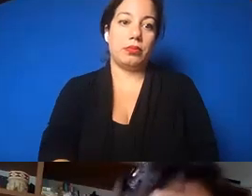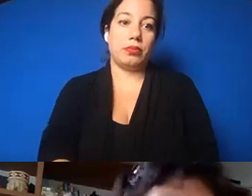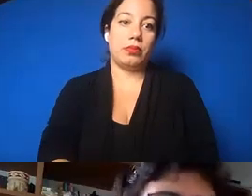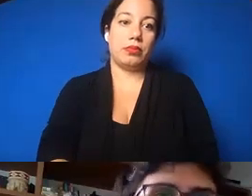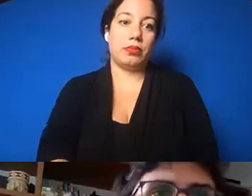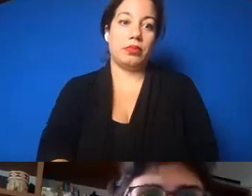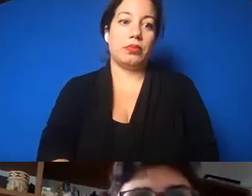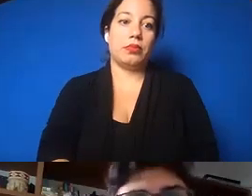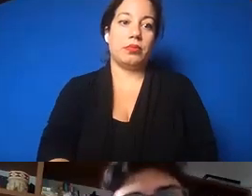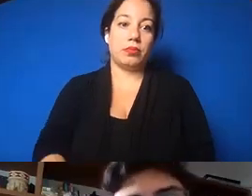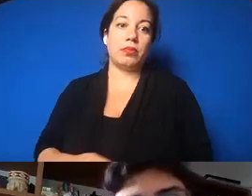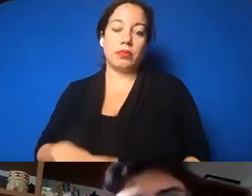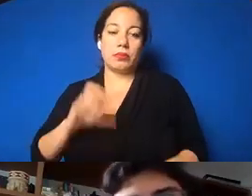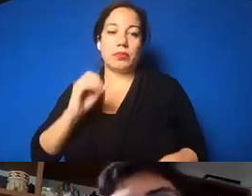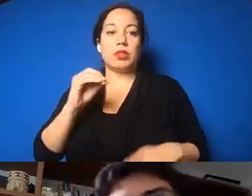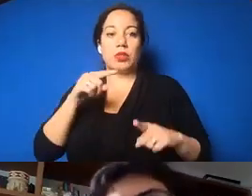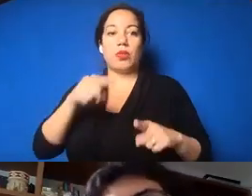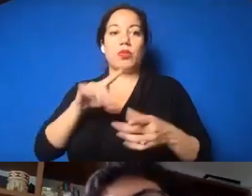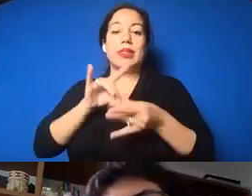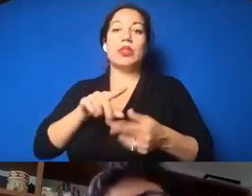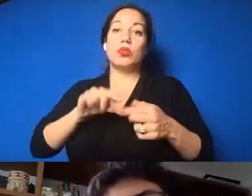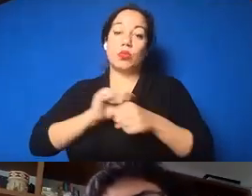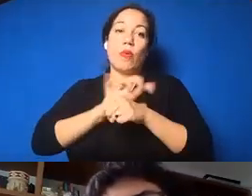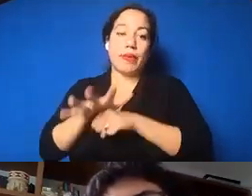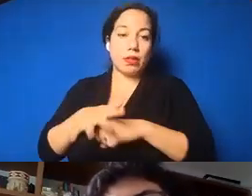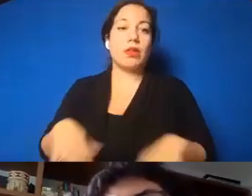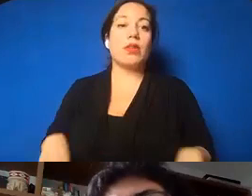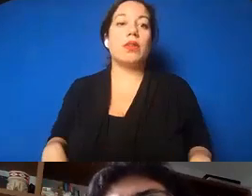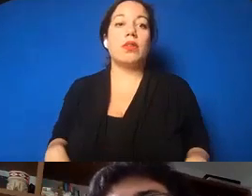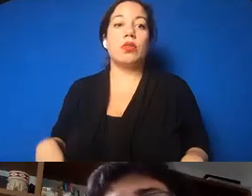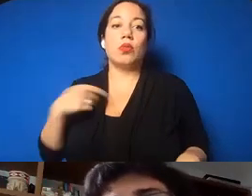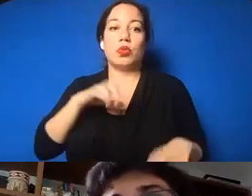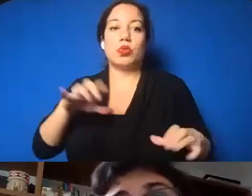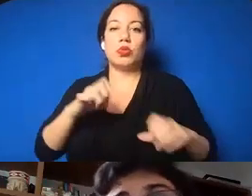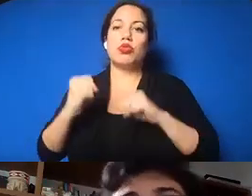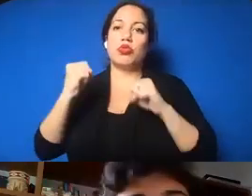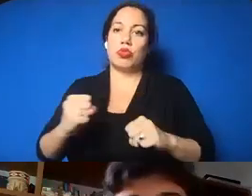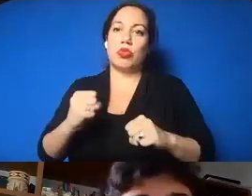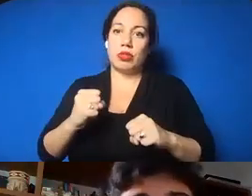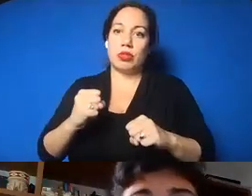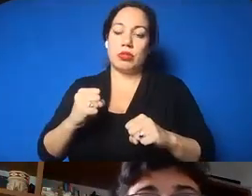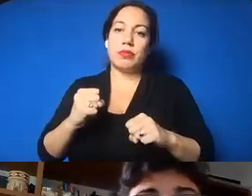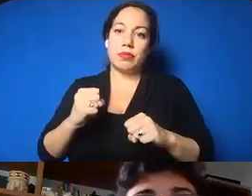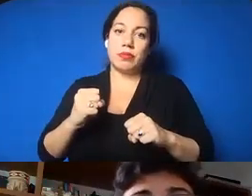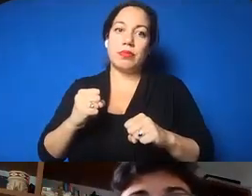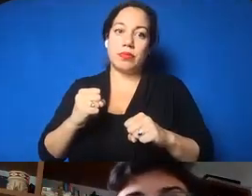So in the context of COVID, we are doing a very strong advocacy